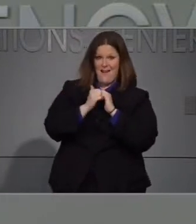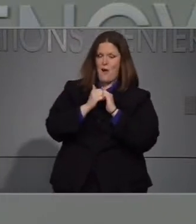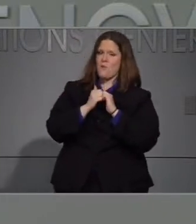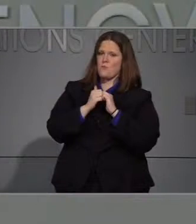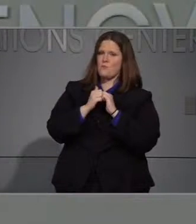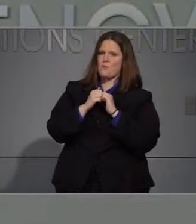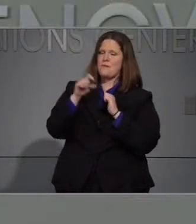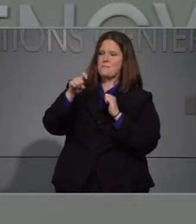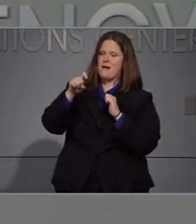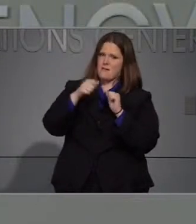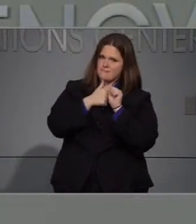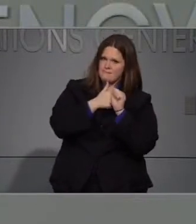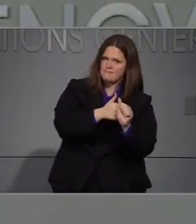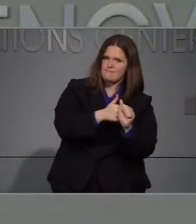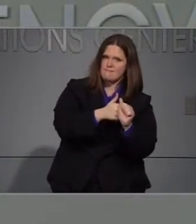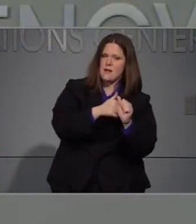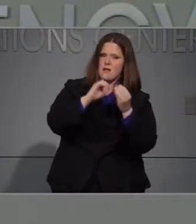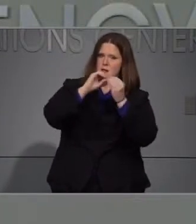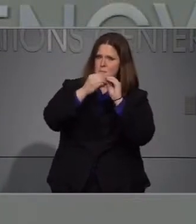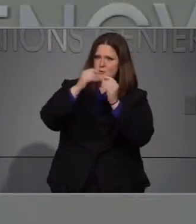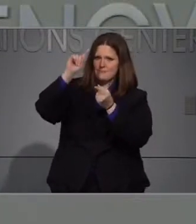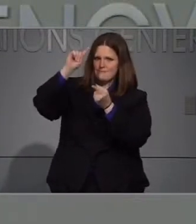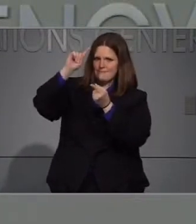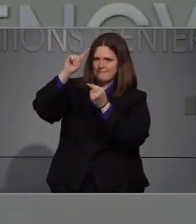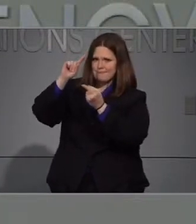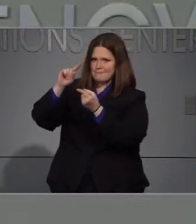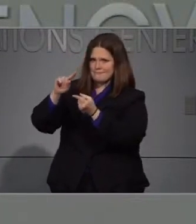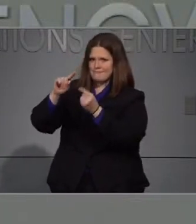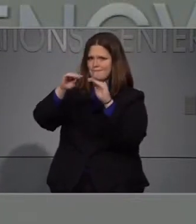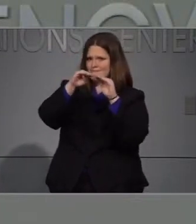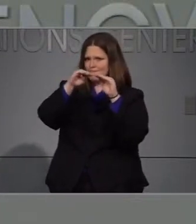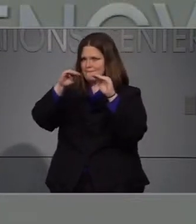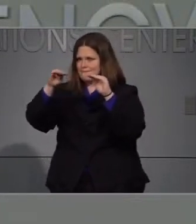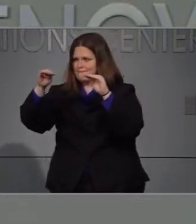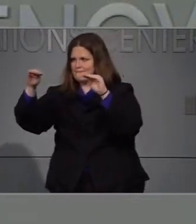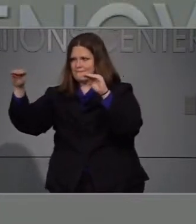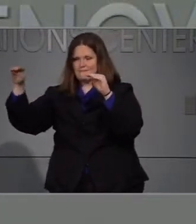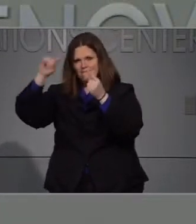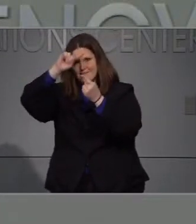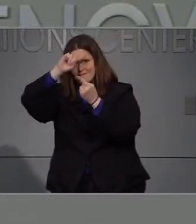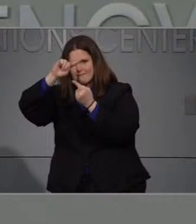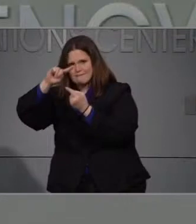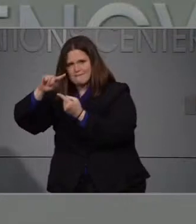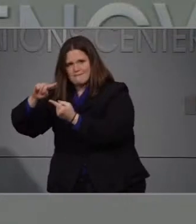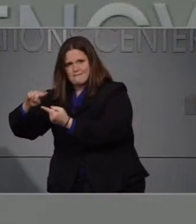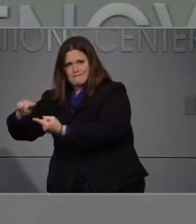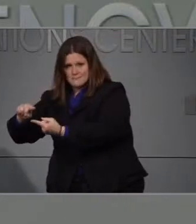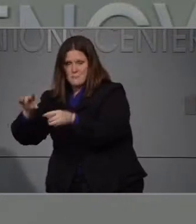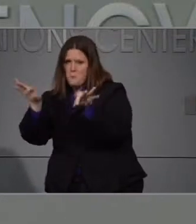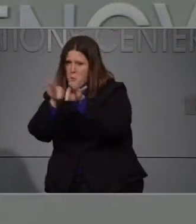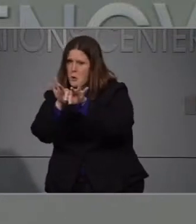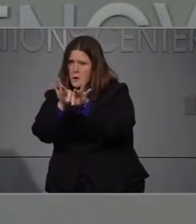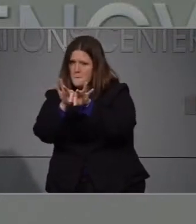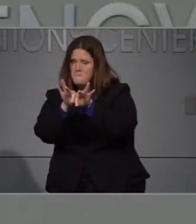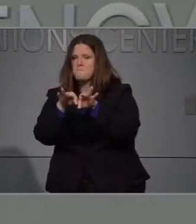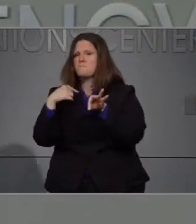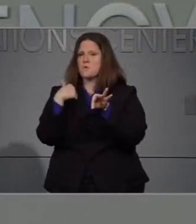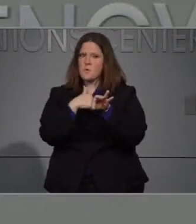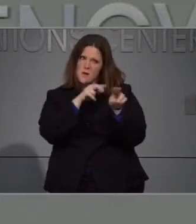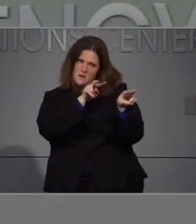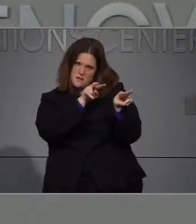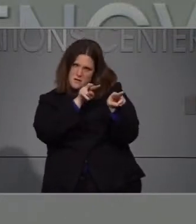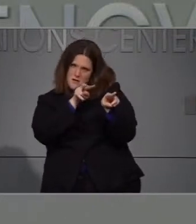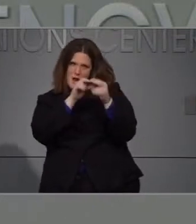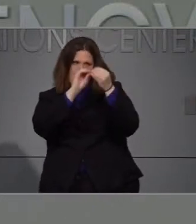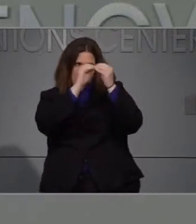trends stabilize in order to do that. So we're just going to have to keep watching our numbers and make decisions as we go here. As